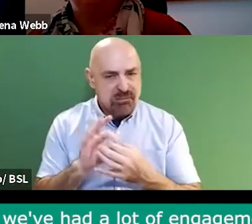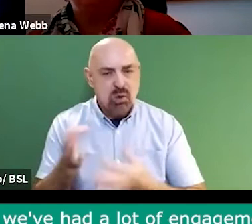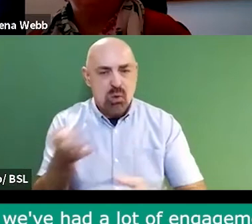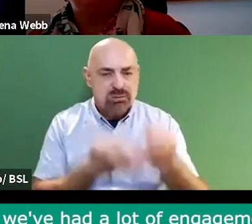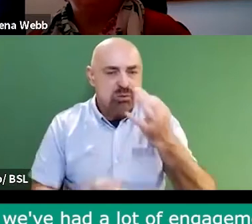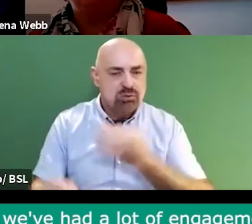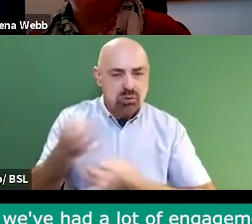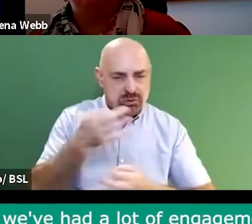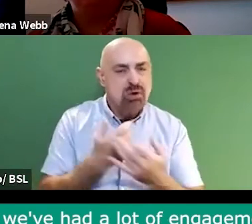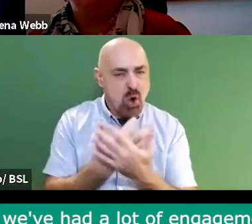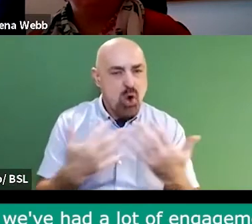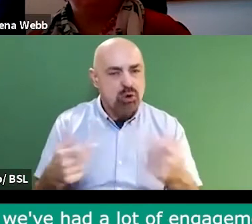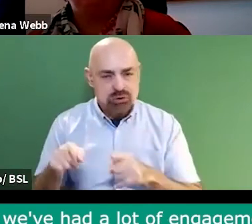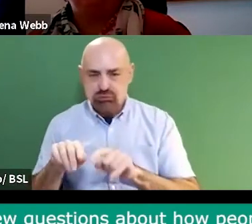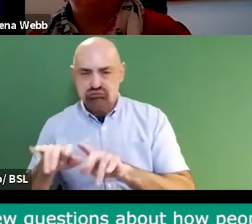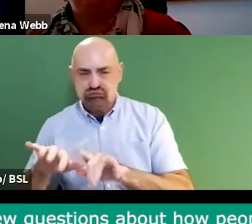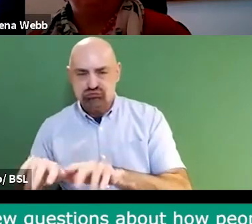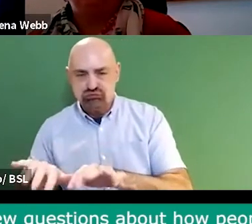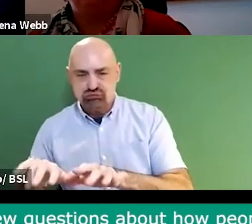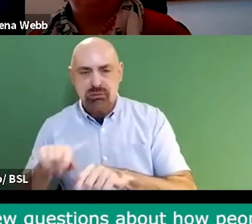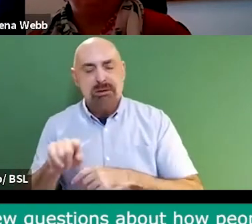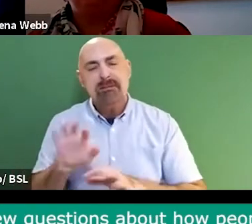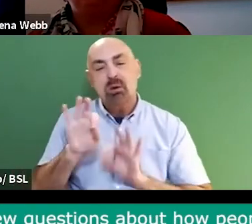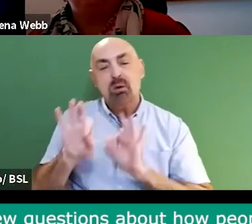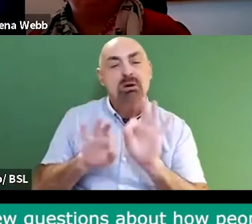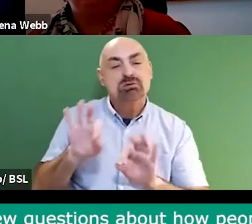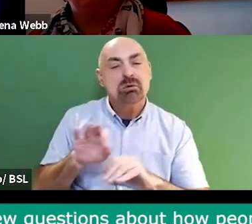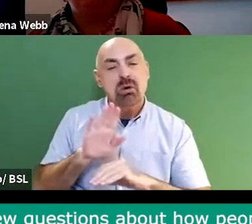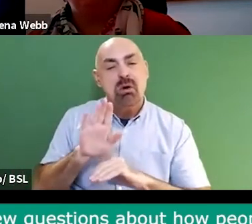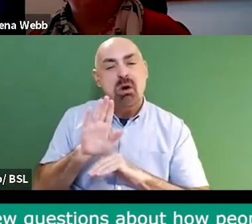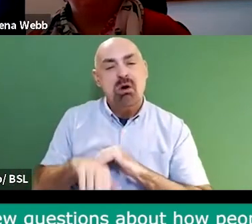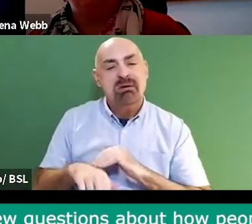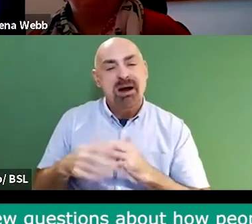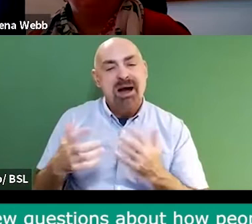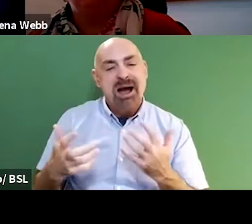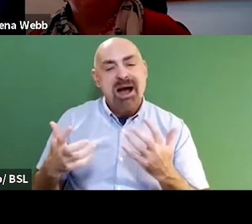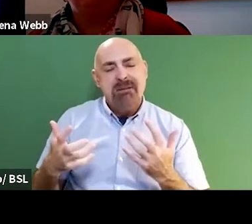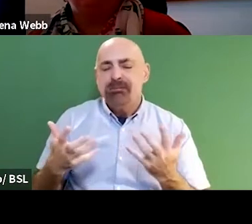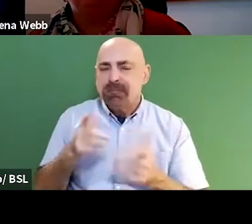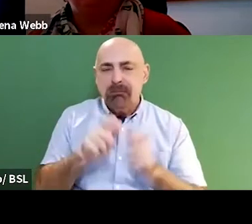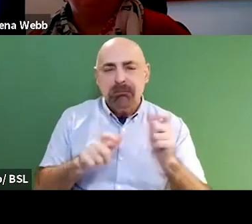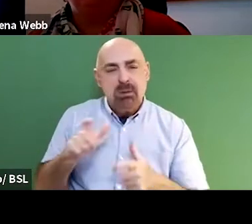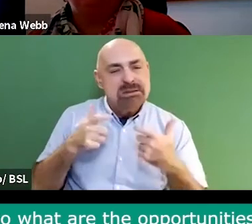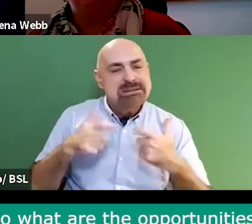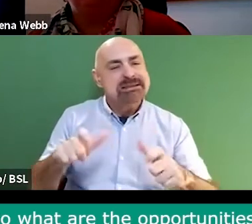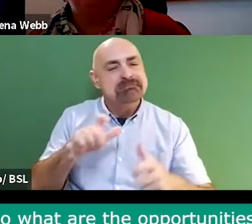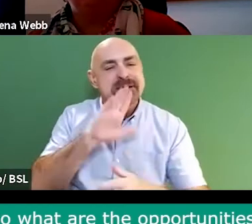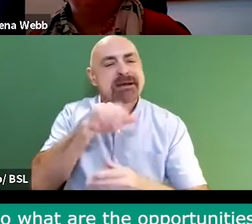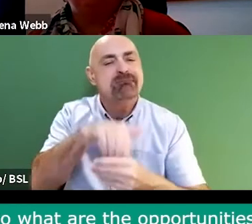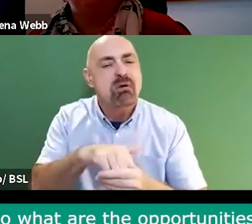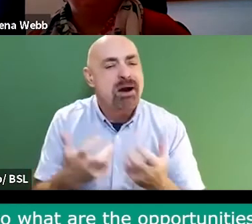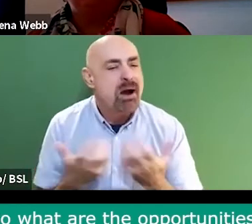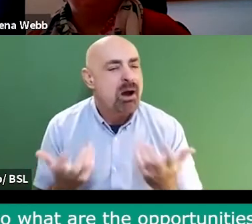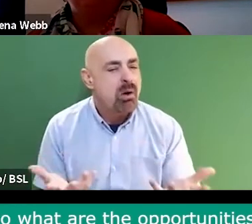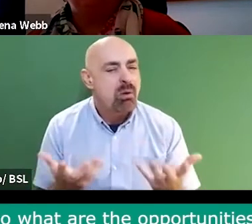questions. There have been a few questions about how people can continue to get involved. So